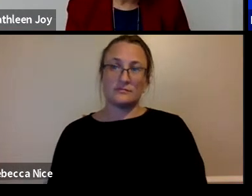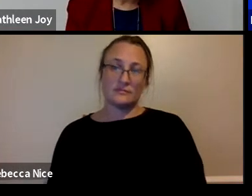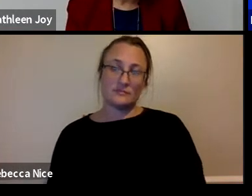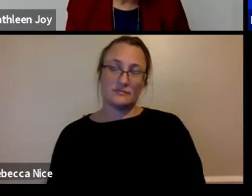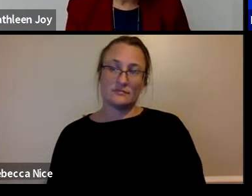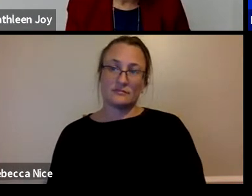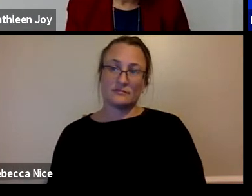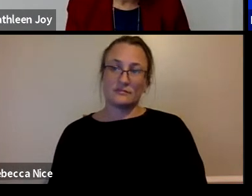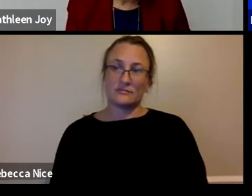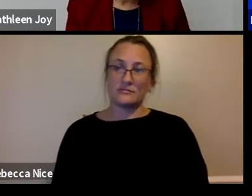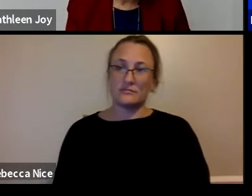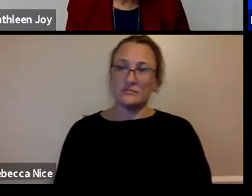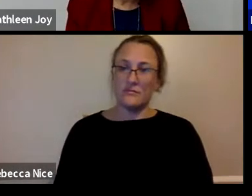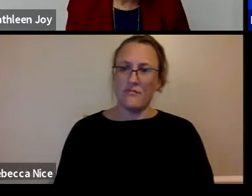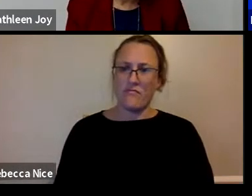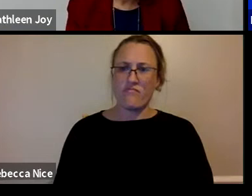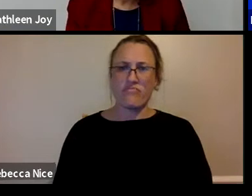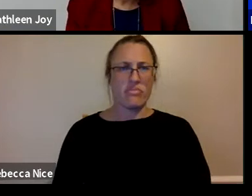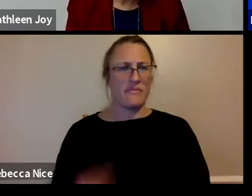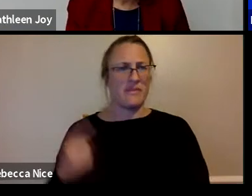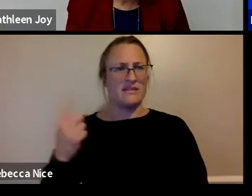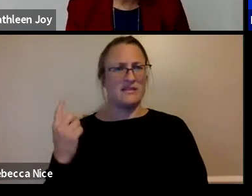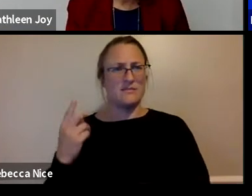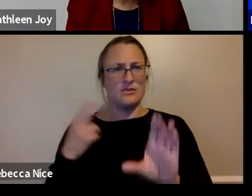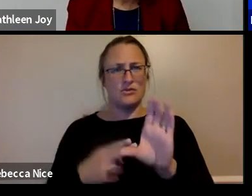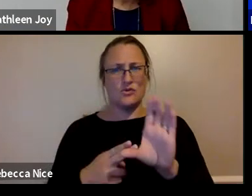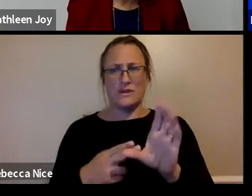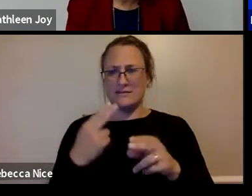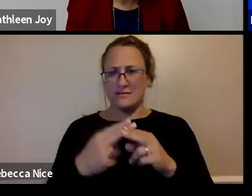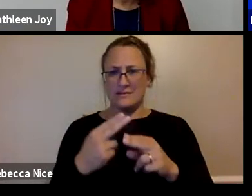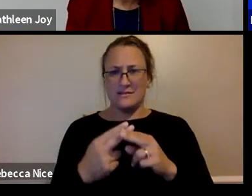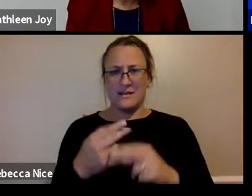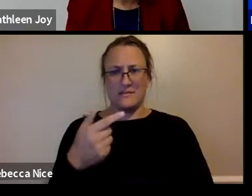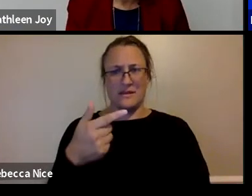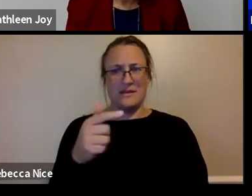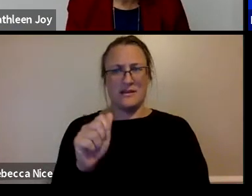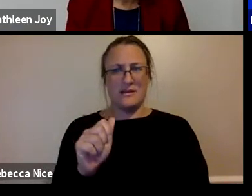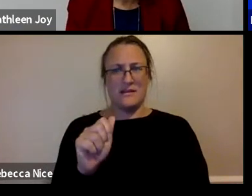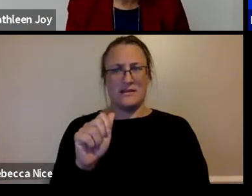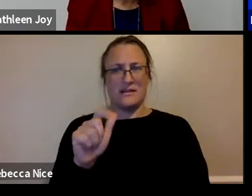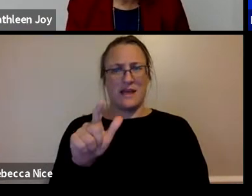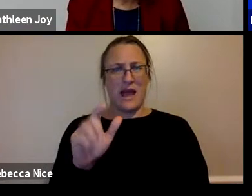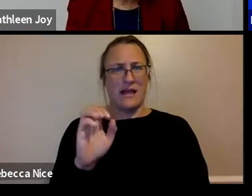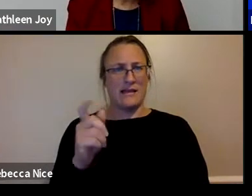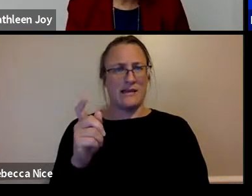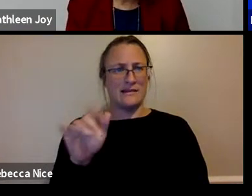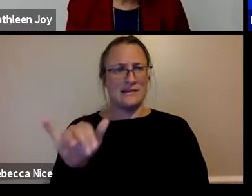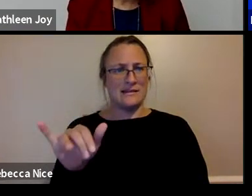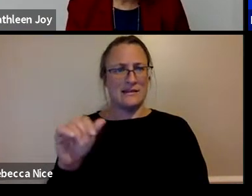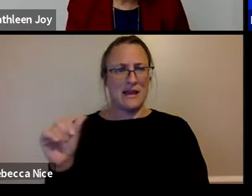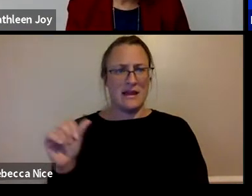Then someone has come in as Galaxy A1